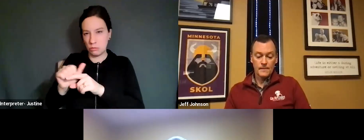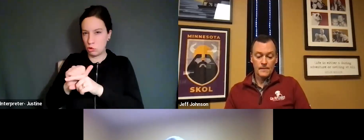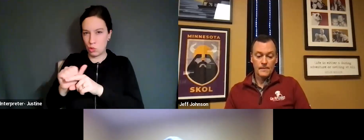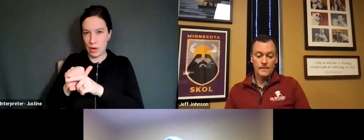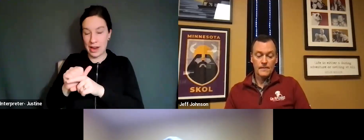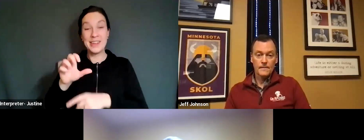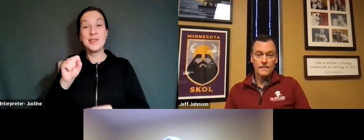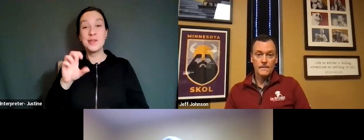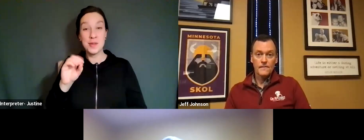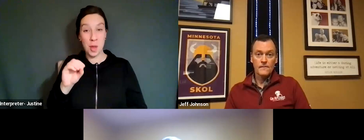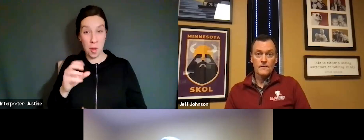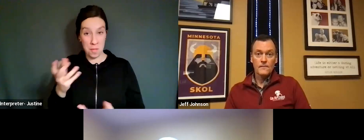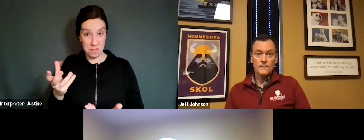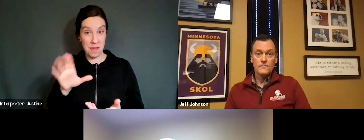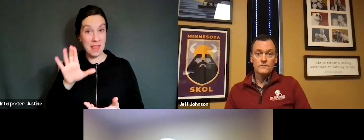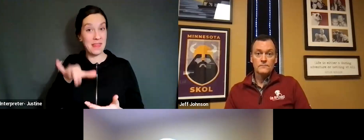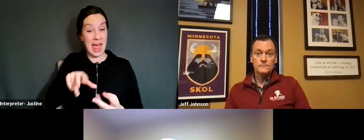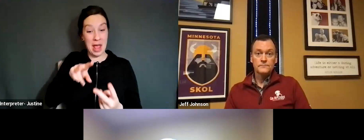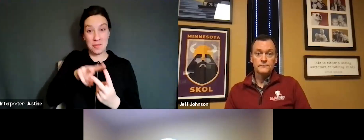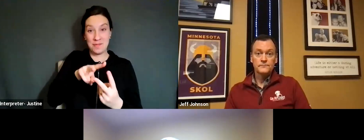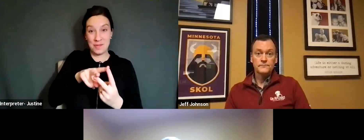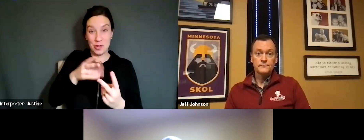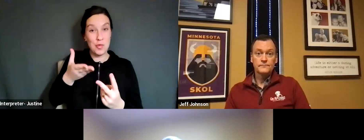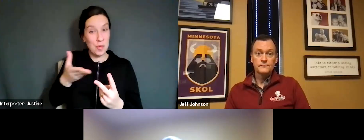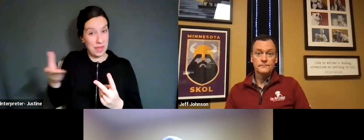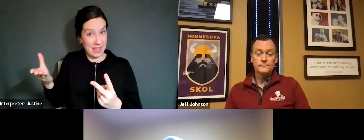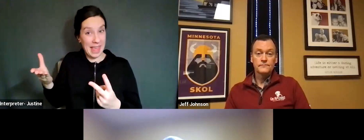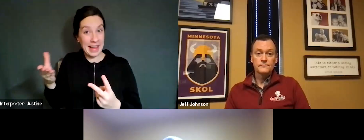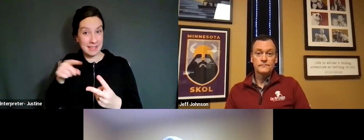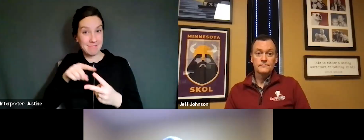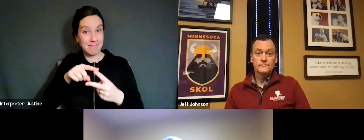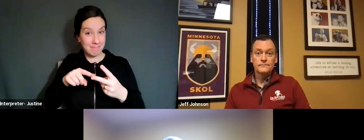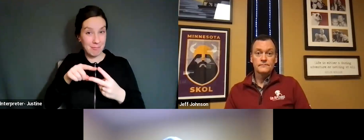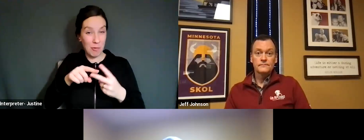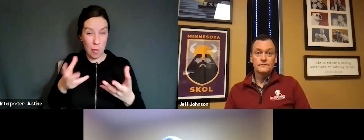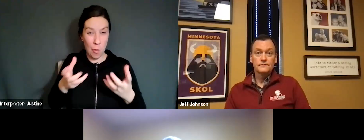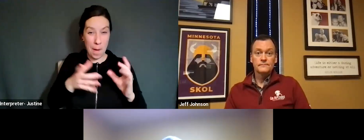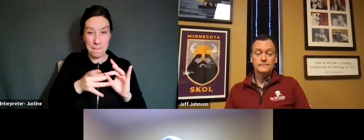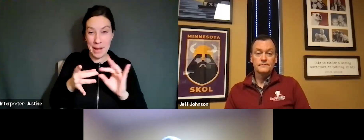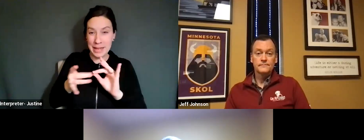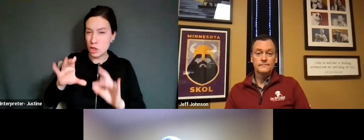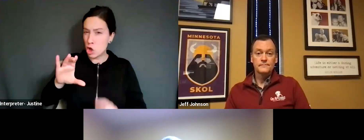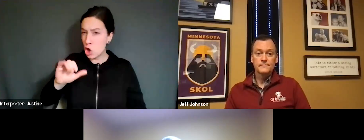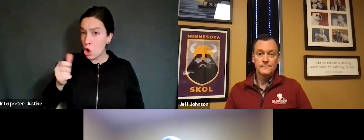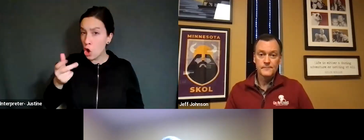And at this point, Karen, I believe you have quite a few questions, so I'd be happy to open it up for those.